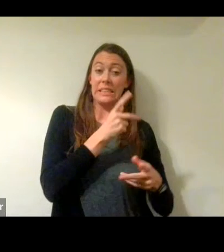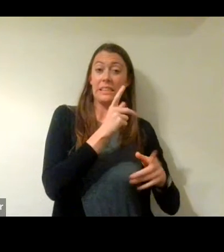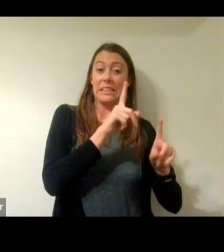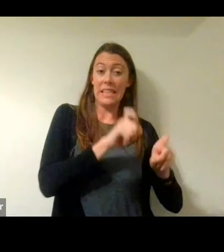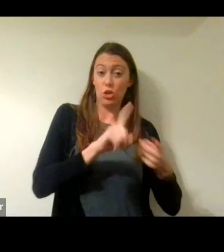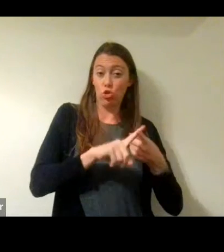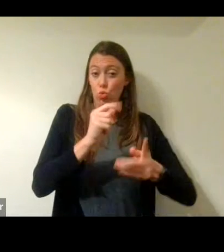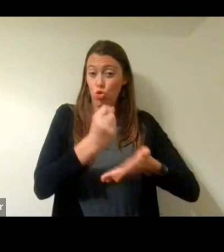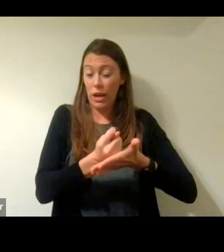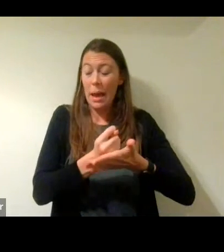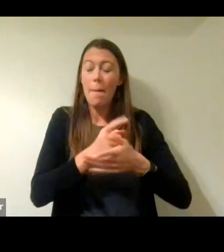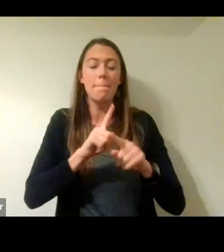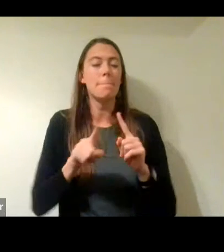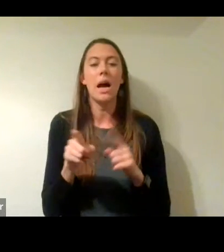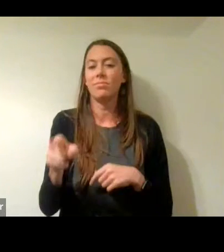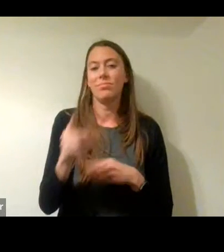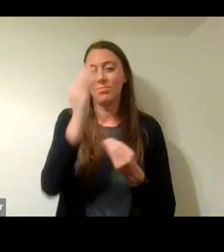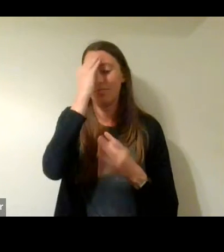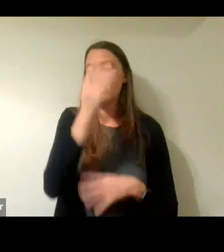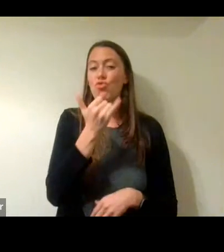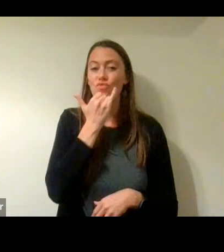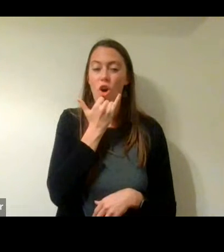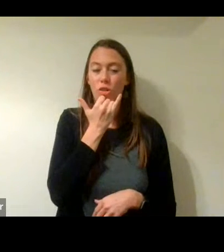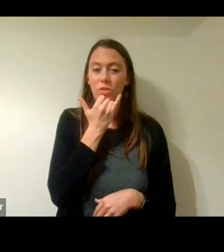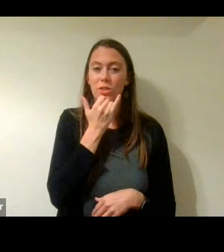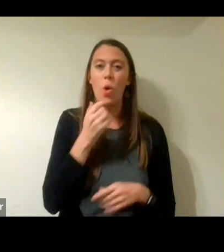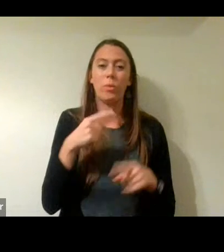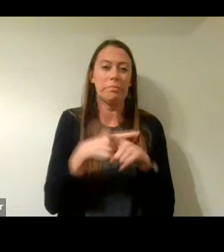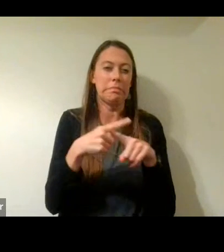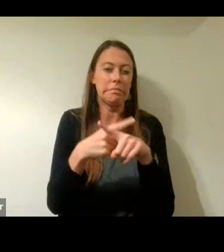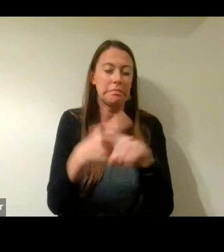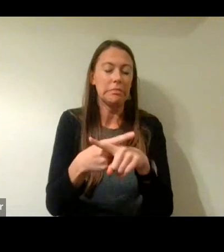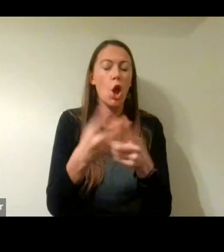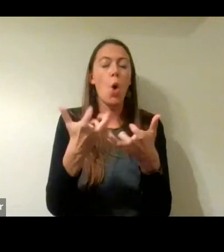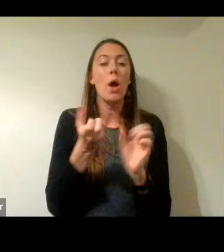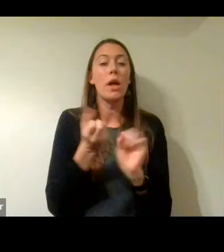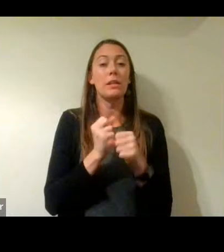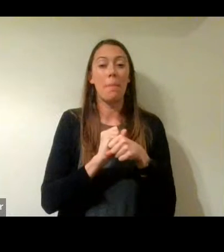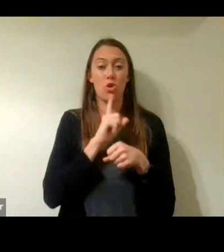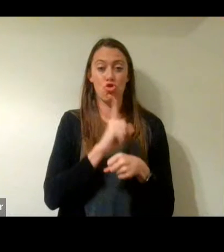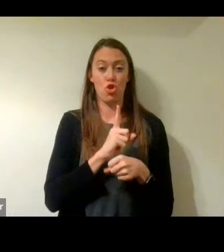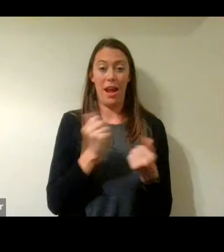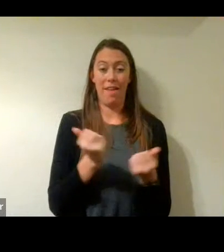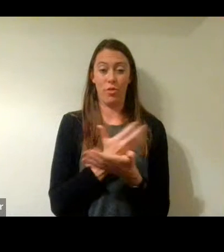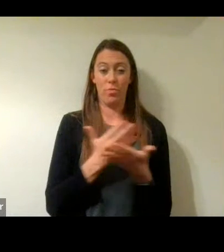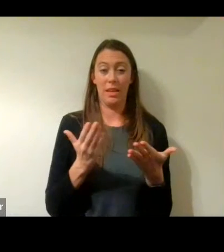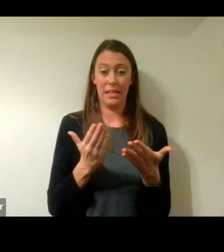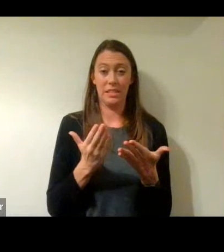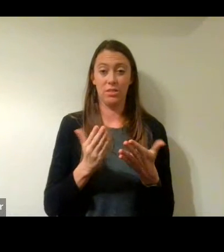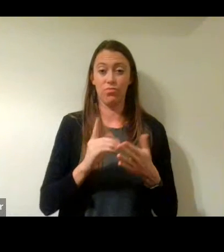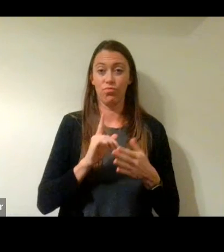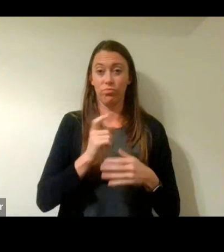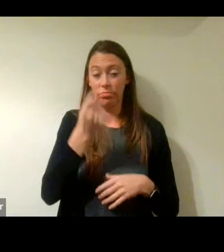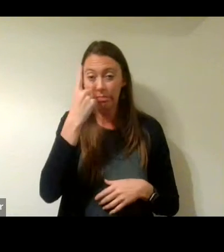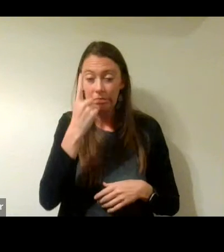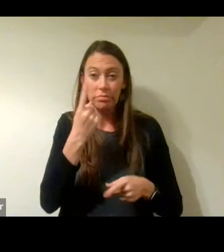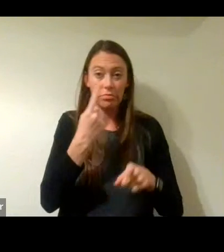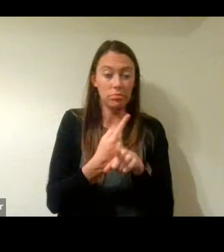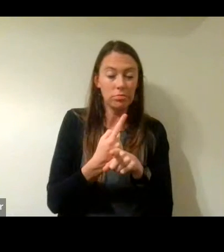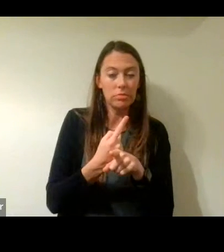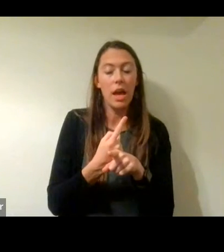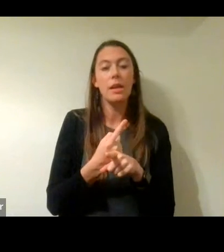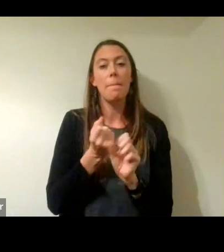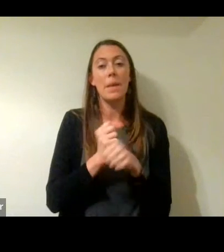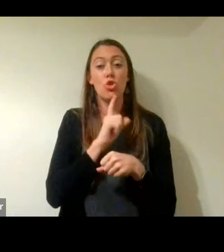definitely, because we need to make sure we have low barriers and that the people who are truly high risk are getting the treatment that they need.